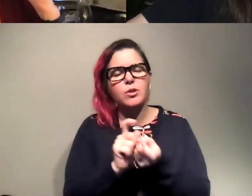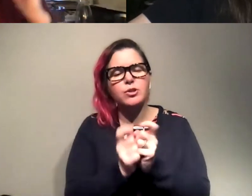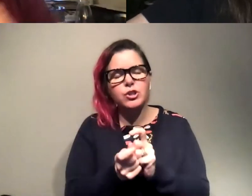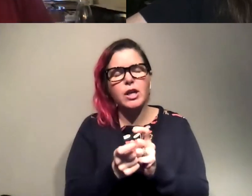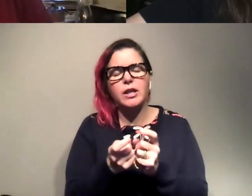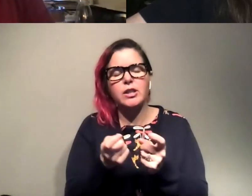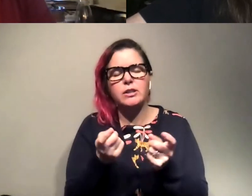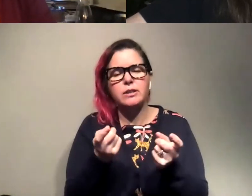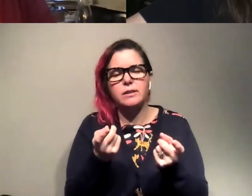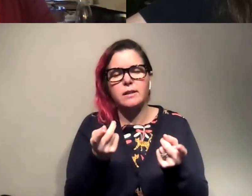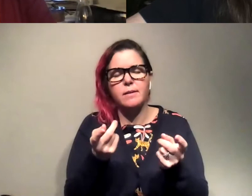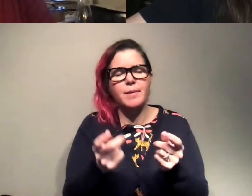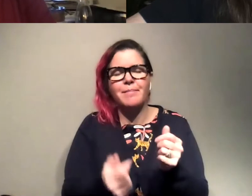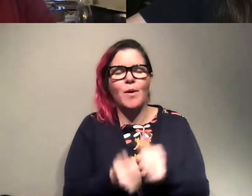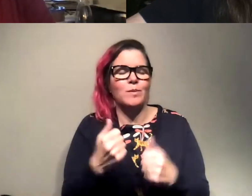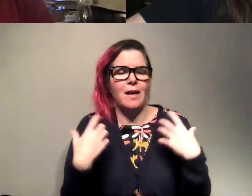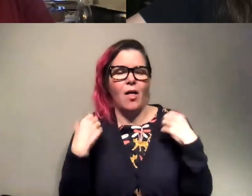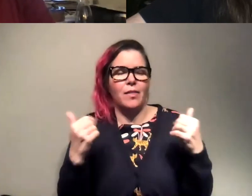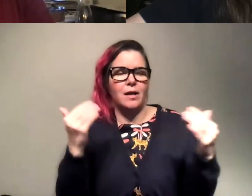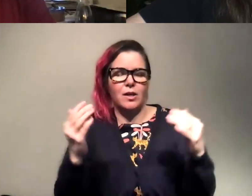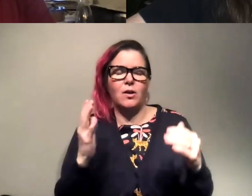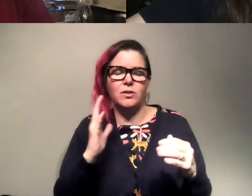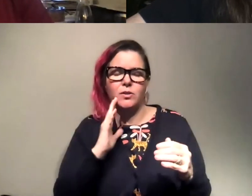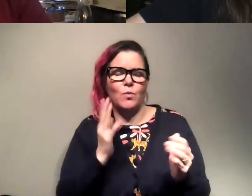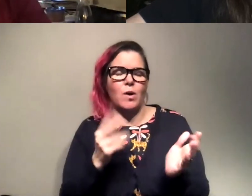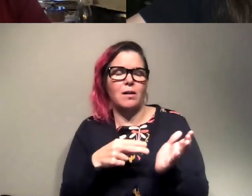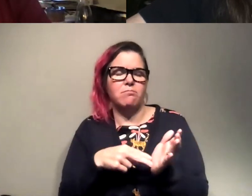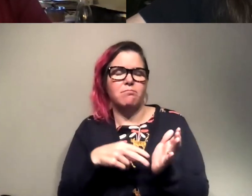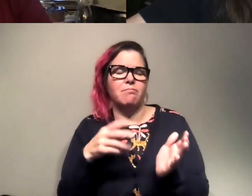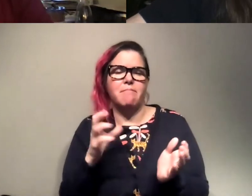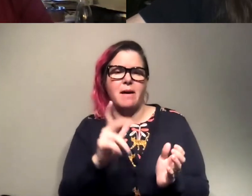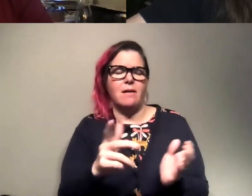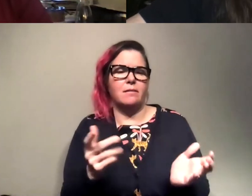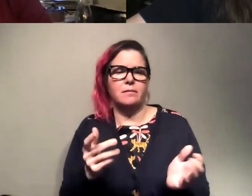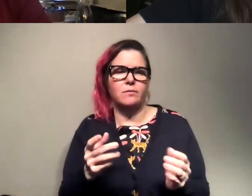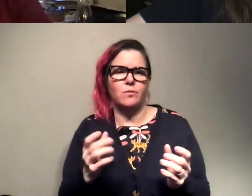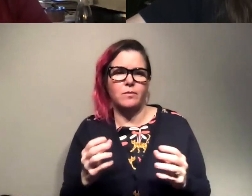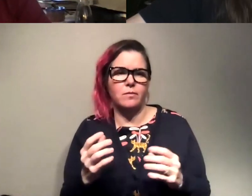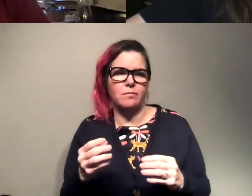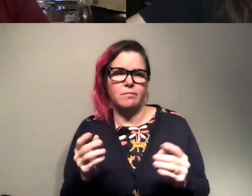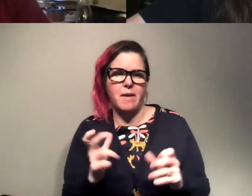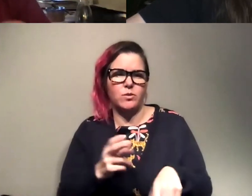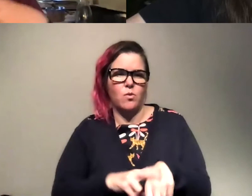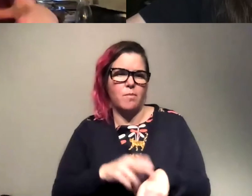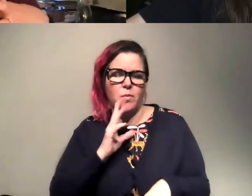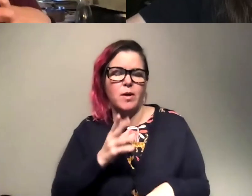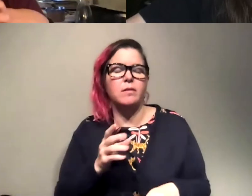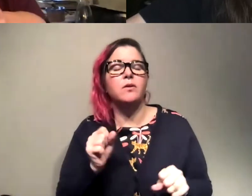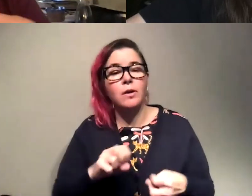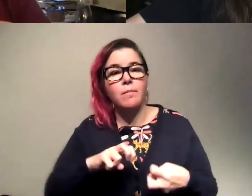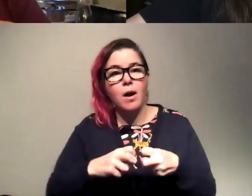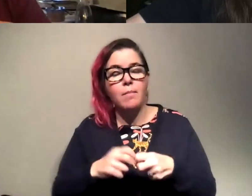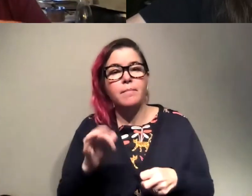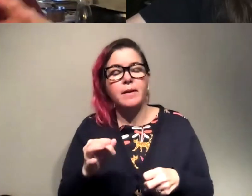composition, but most healthy adults will rebound and it will repopulate normally. It can be a problem if it's more of an